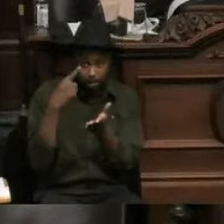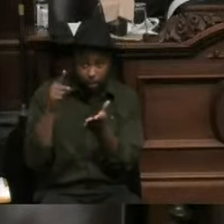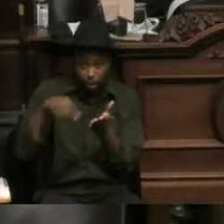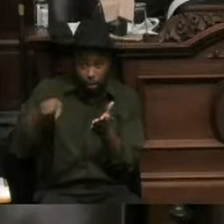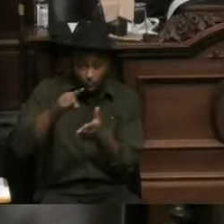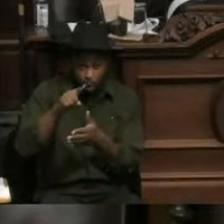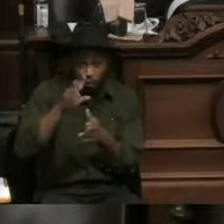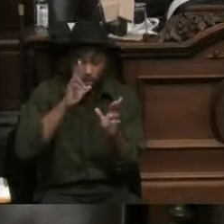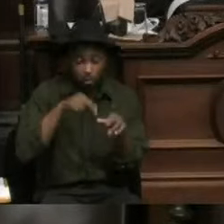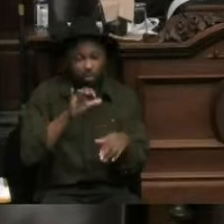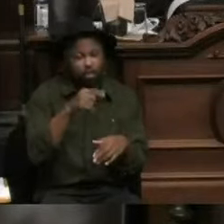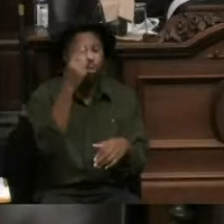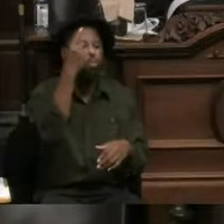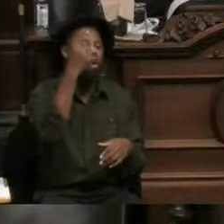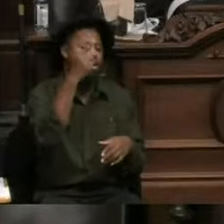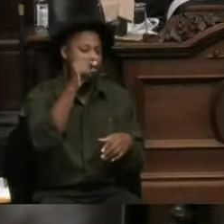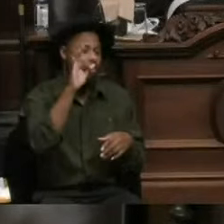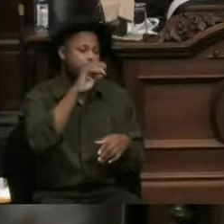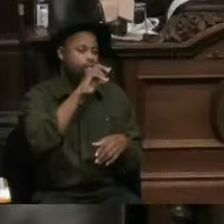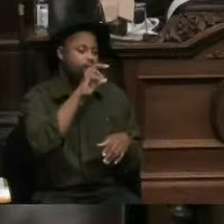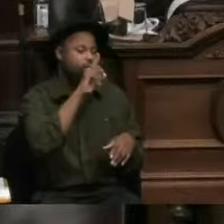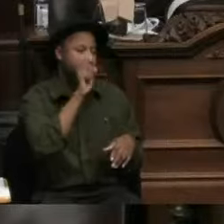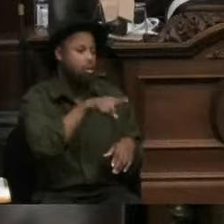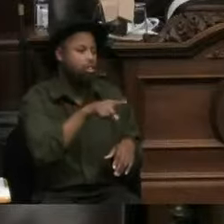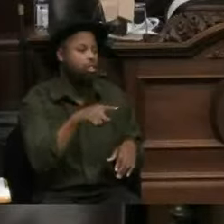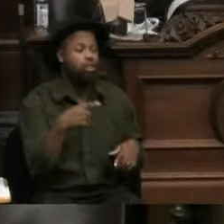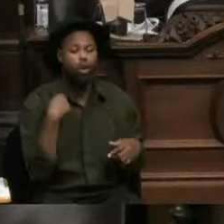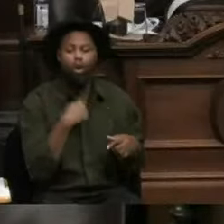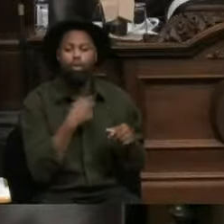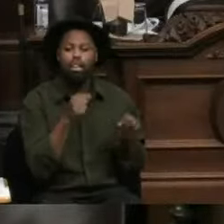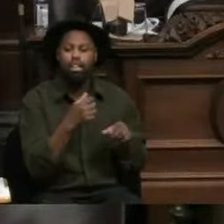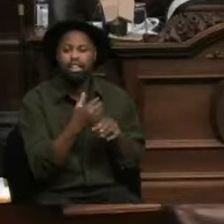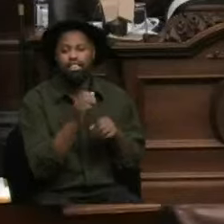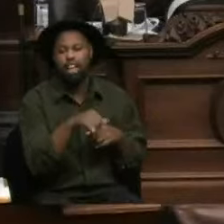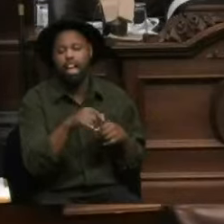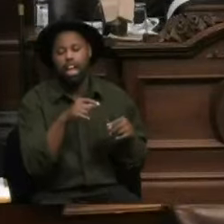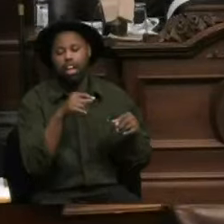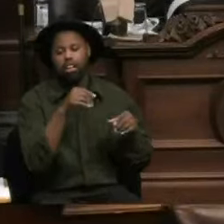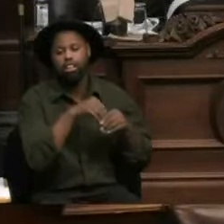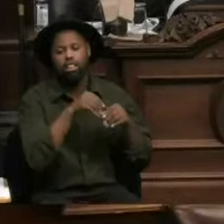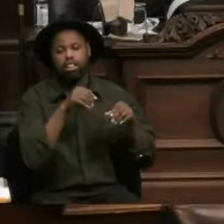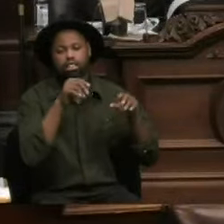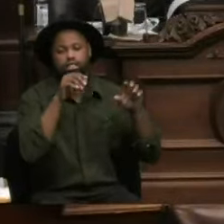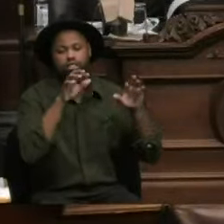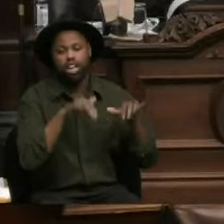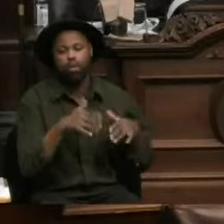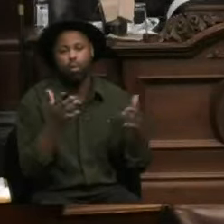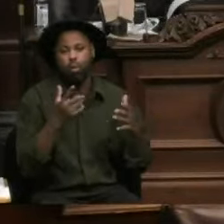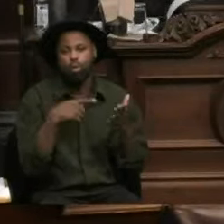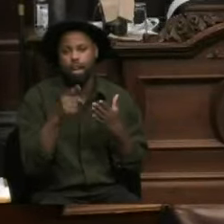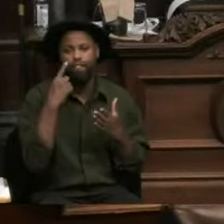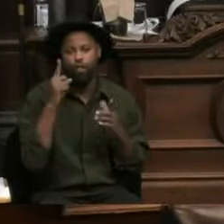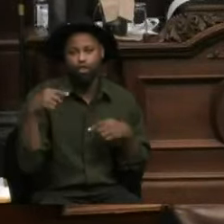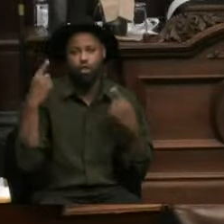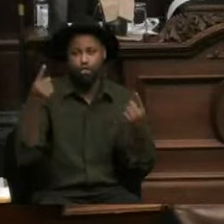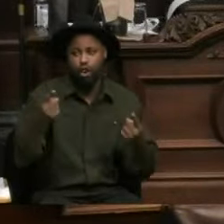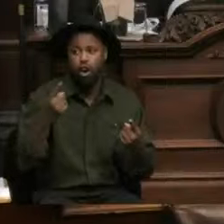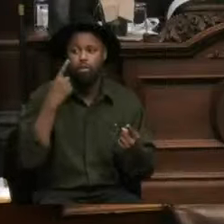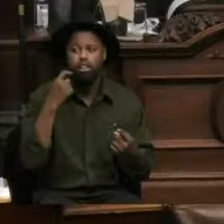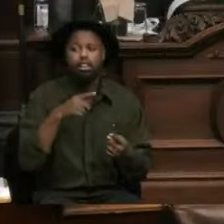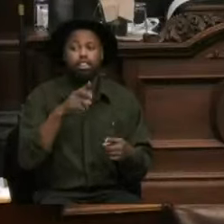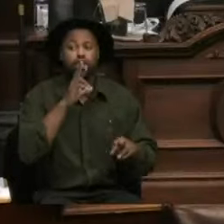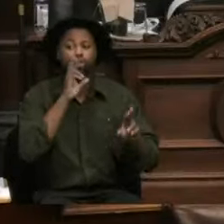reports? That's the question. That's one of the questions at hand. We can get that in writing. We can get what was paid for so far because the